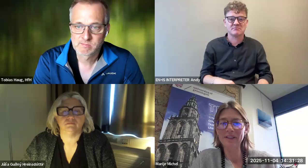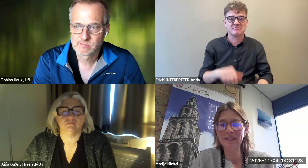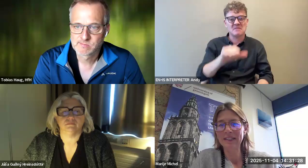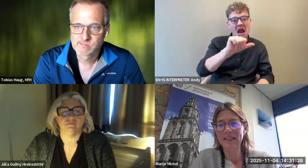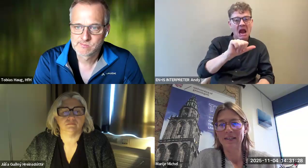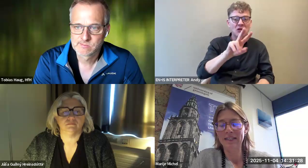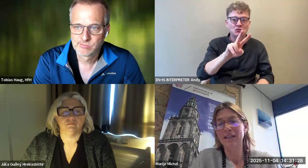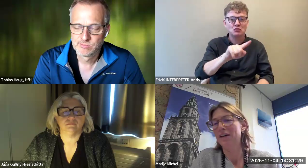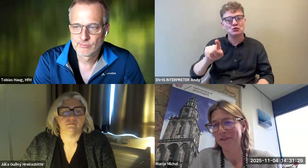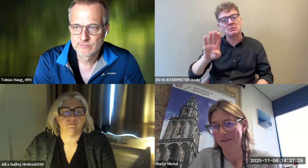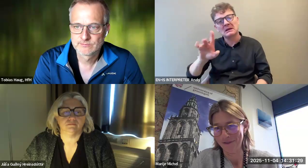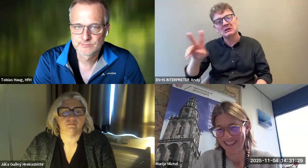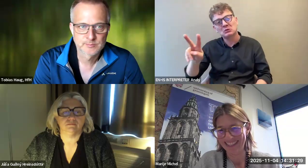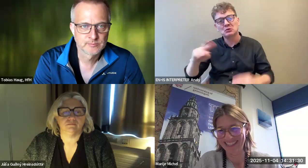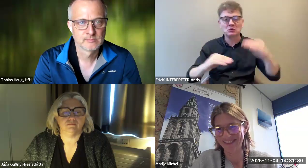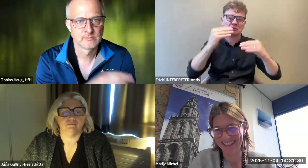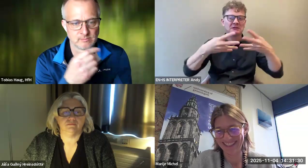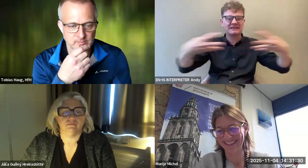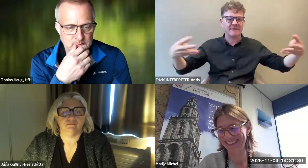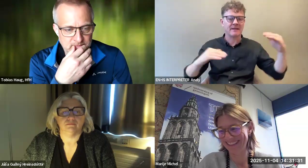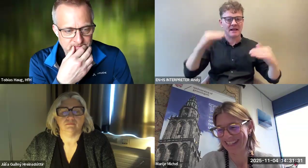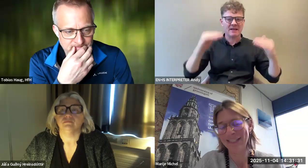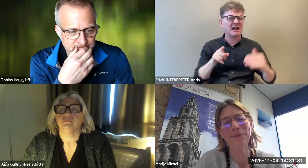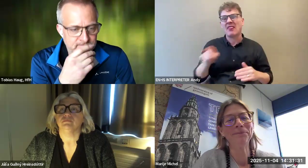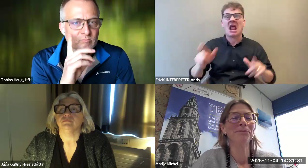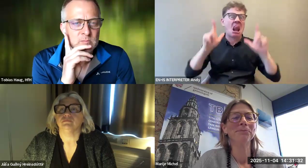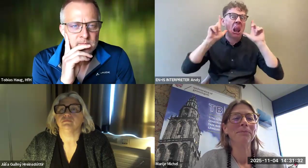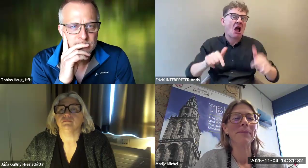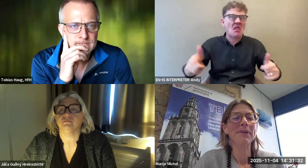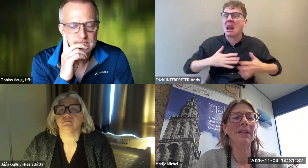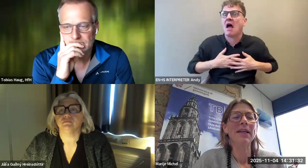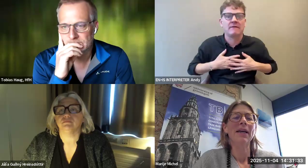B2 level. They loved doing this. It was a digital test.